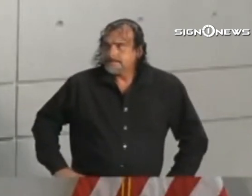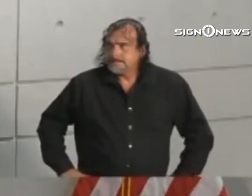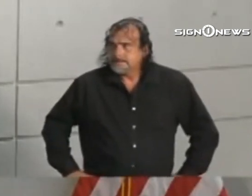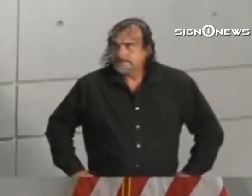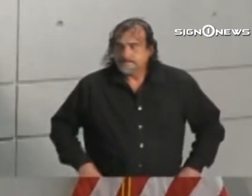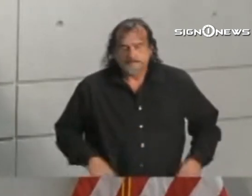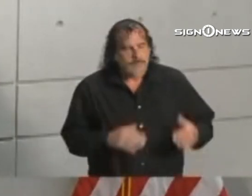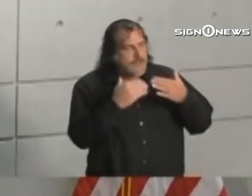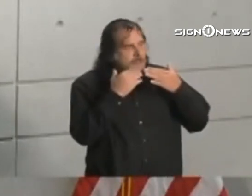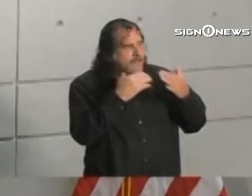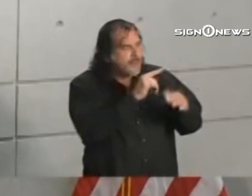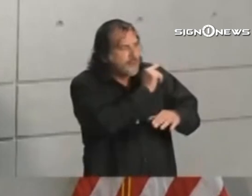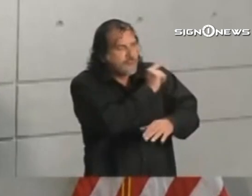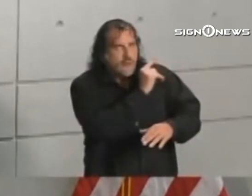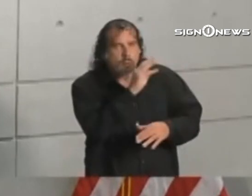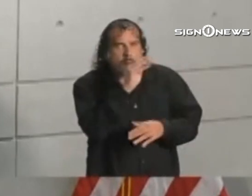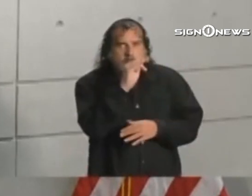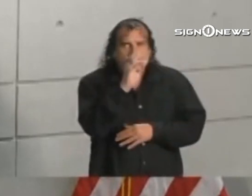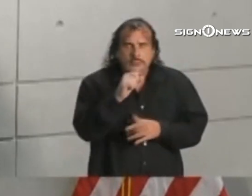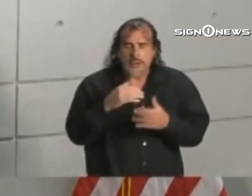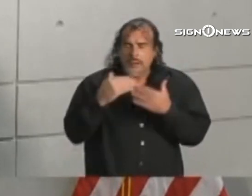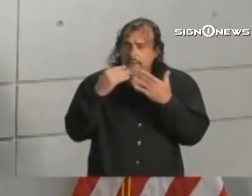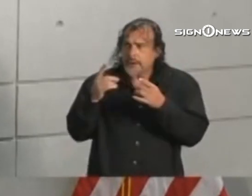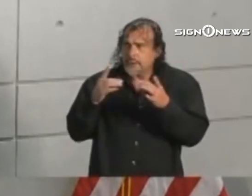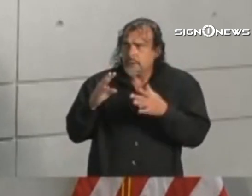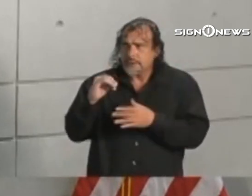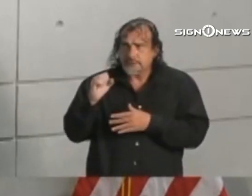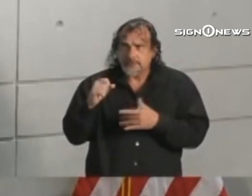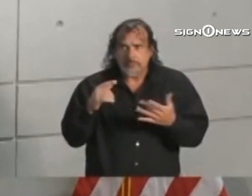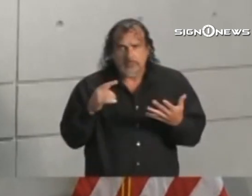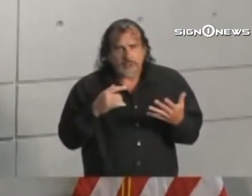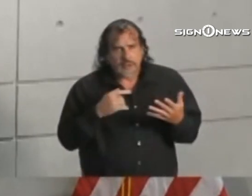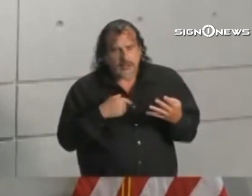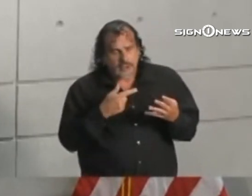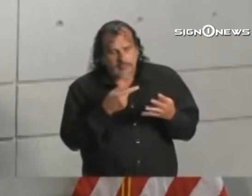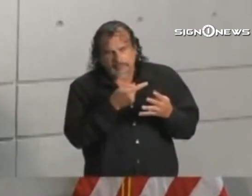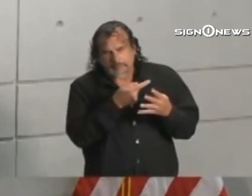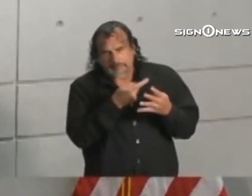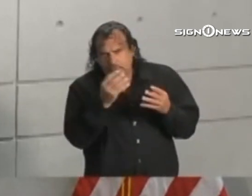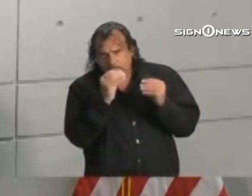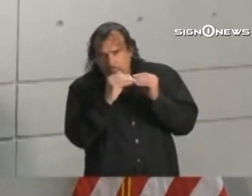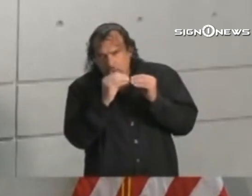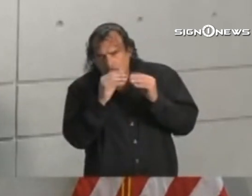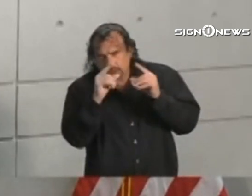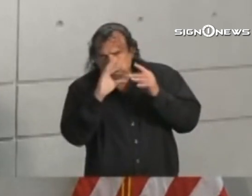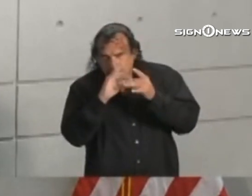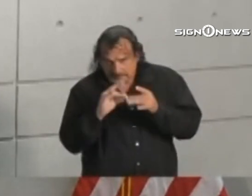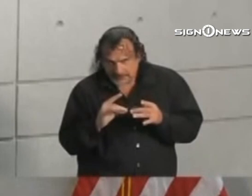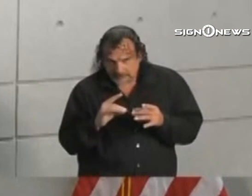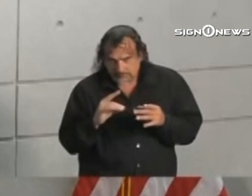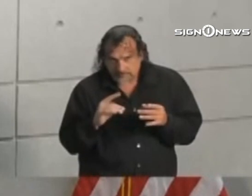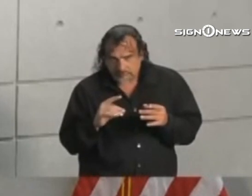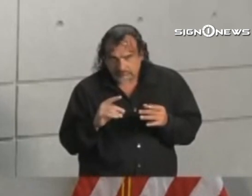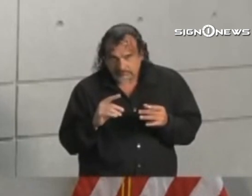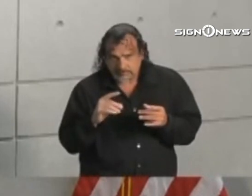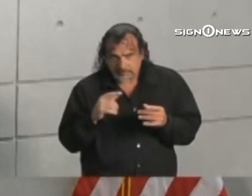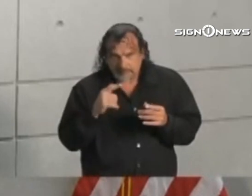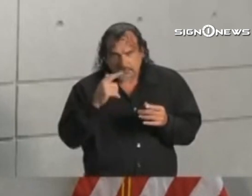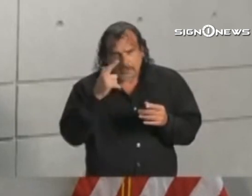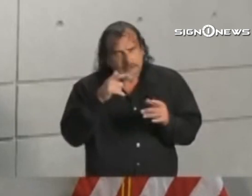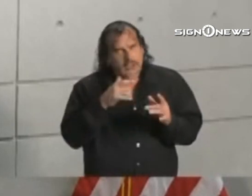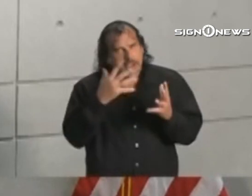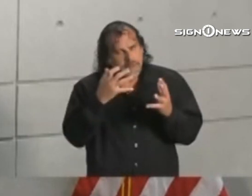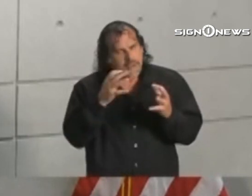Thank you, General Bowles. Thank you, Director Michelle. Just a couple of other comments because I think it's